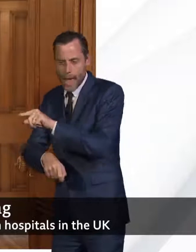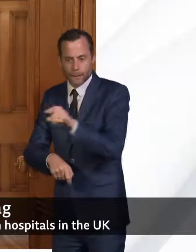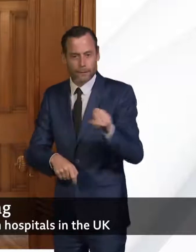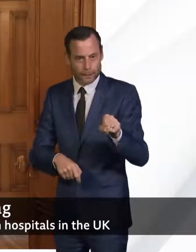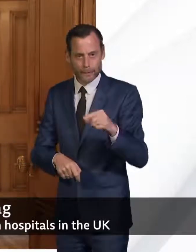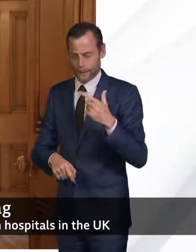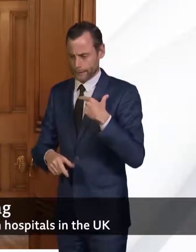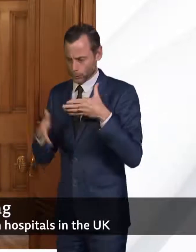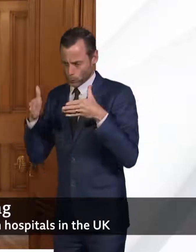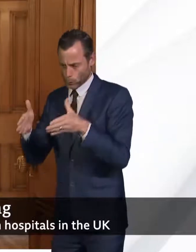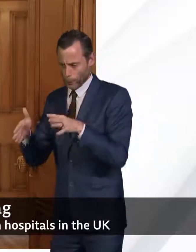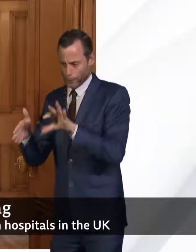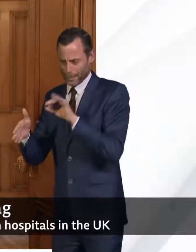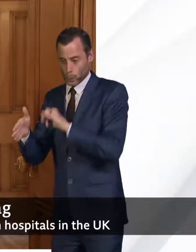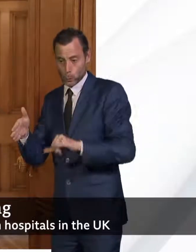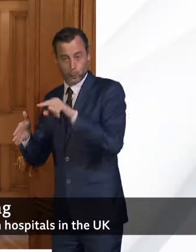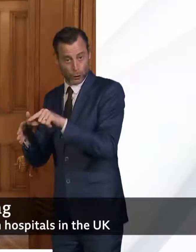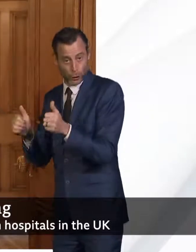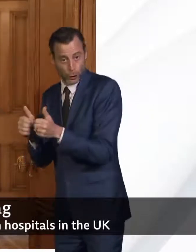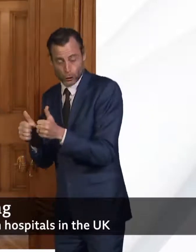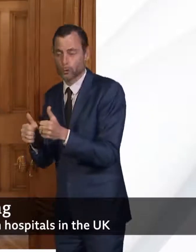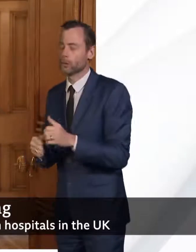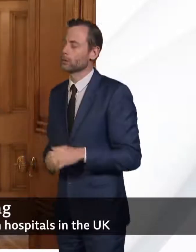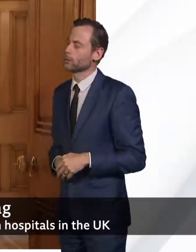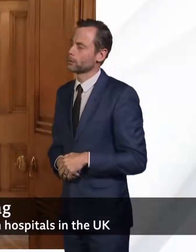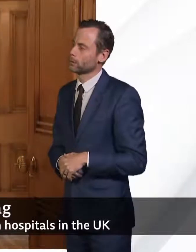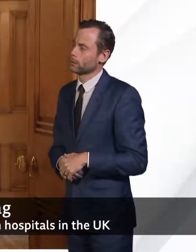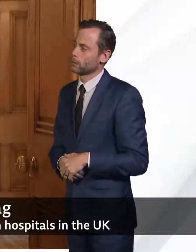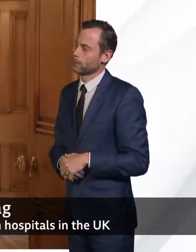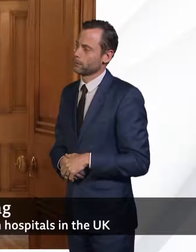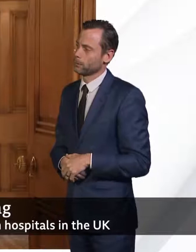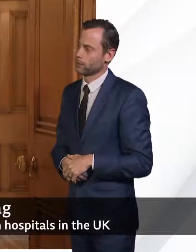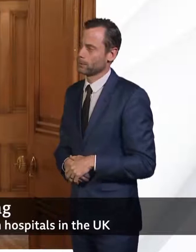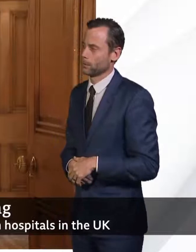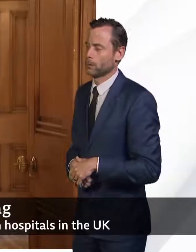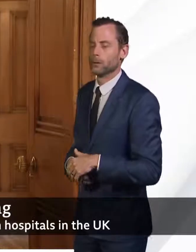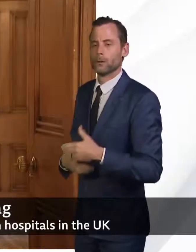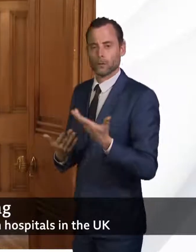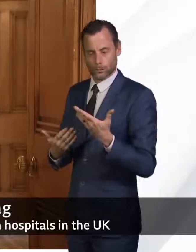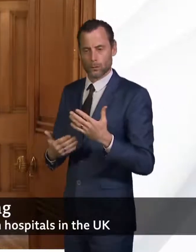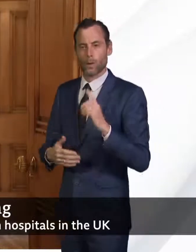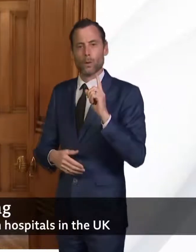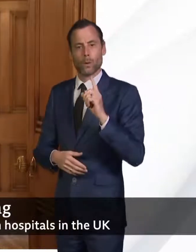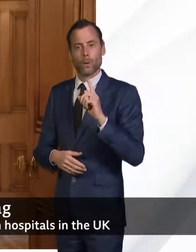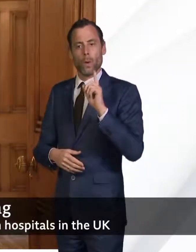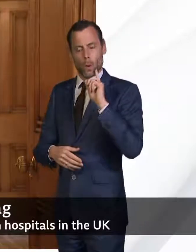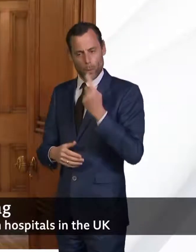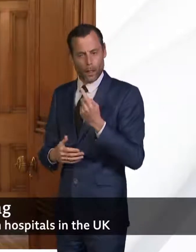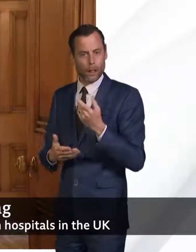of medicines in care homes, removing a barrier so that for the period of the pandemic, where it's clinically